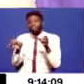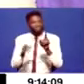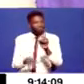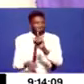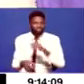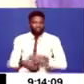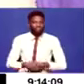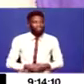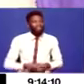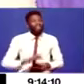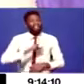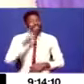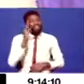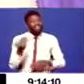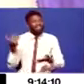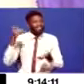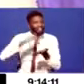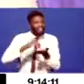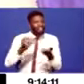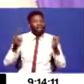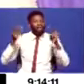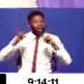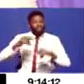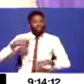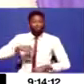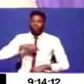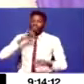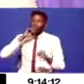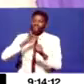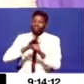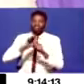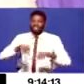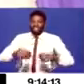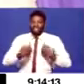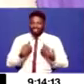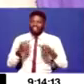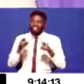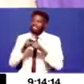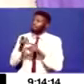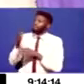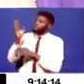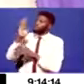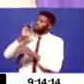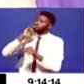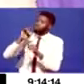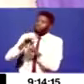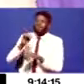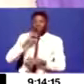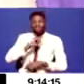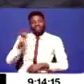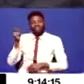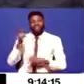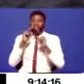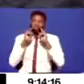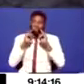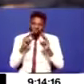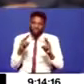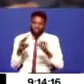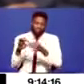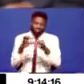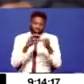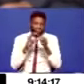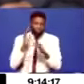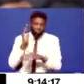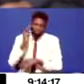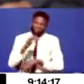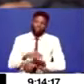to ourselves and before God that Kenya shall be peaceful and Kenya shall be united. Meanwhile,